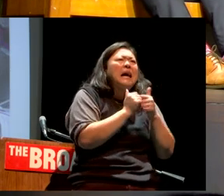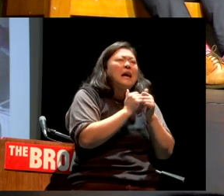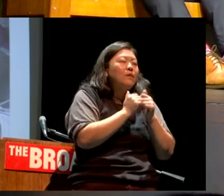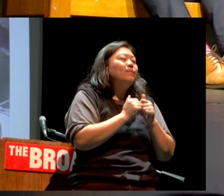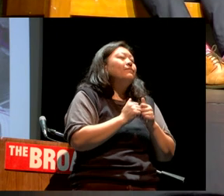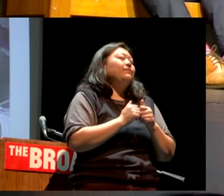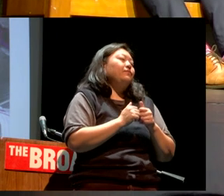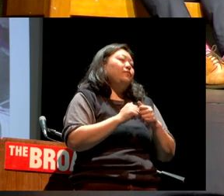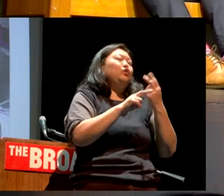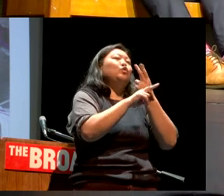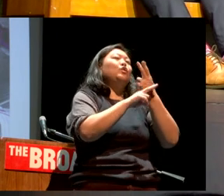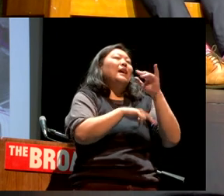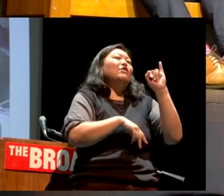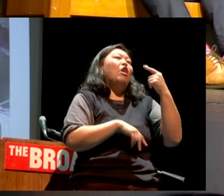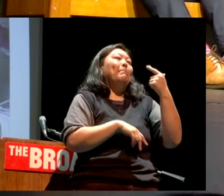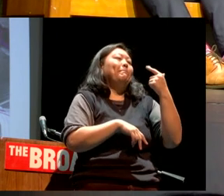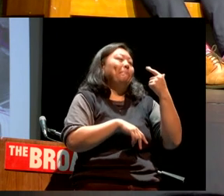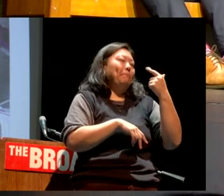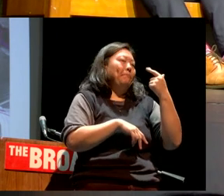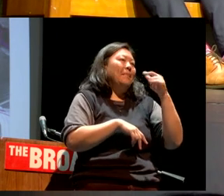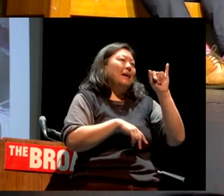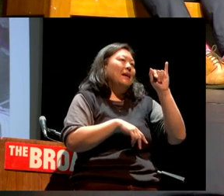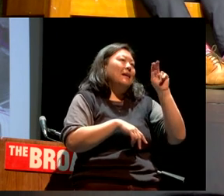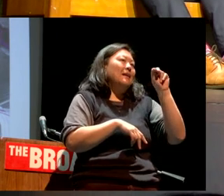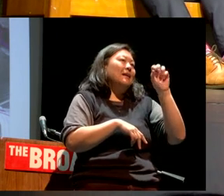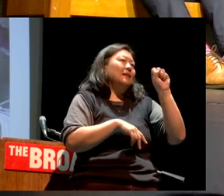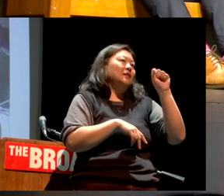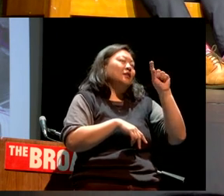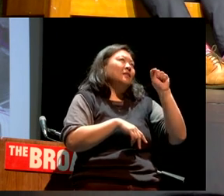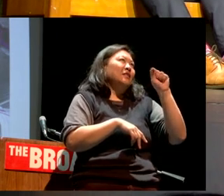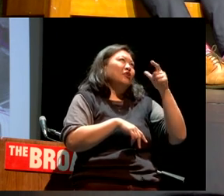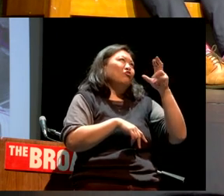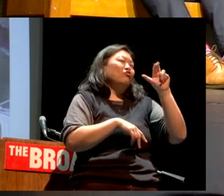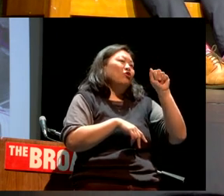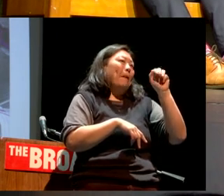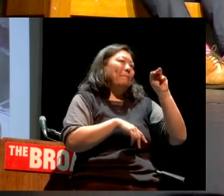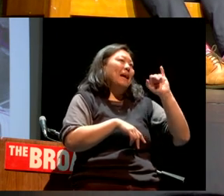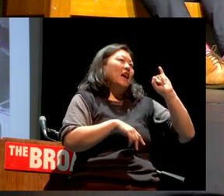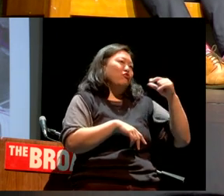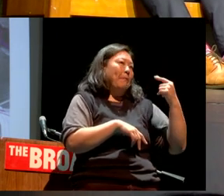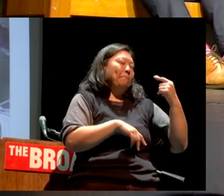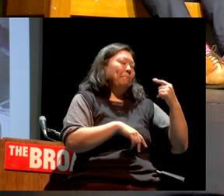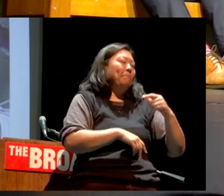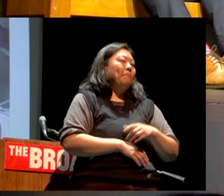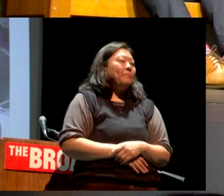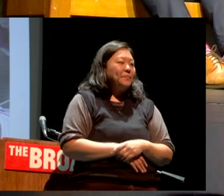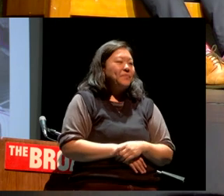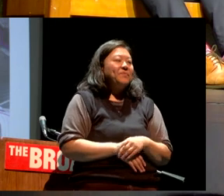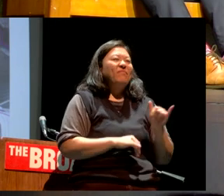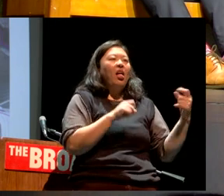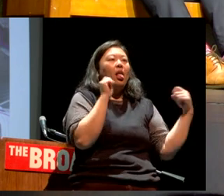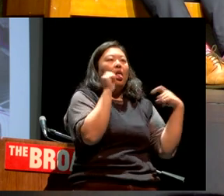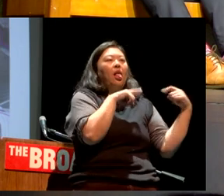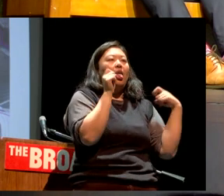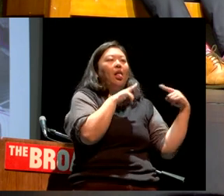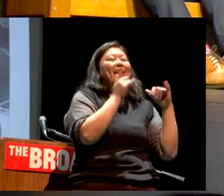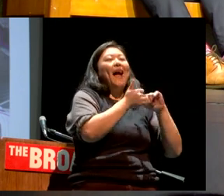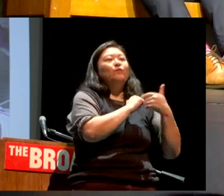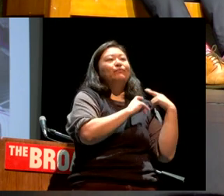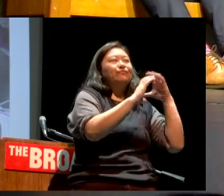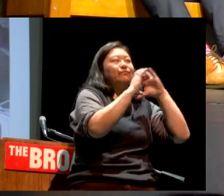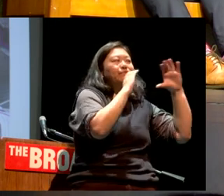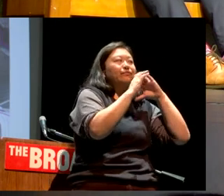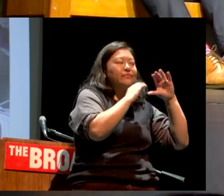Translate, and then we got the call. But that's it. Thank you. I hate Facebook, but thanks Instagram for that DM.